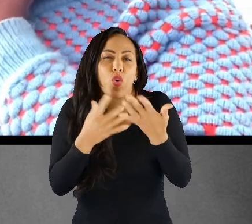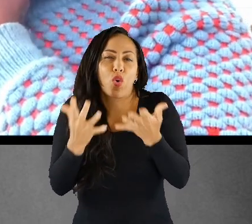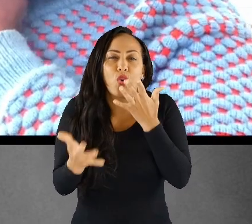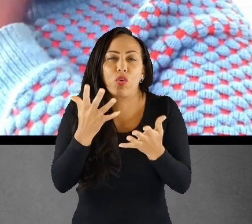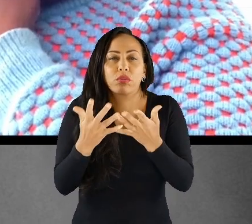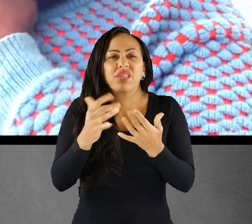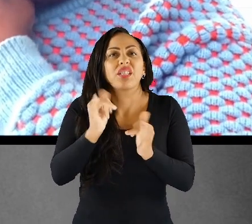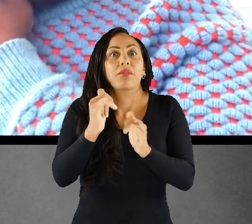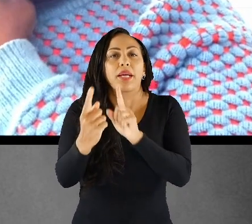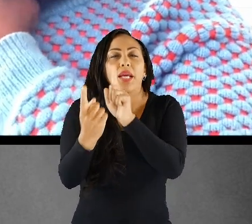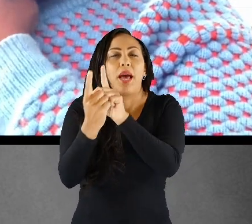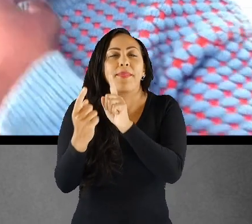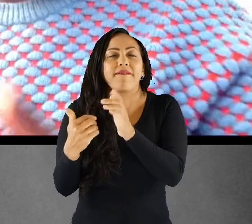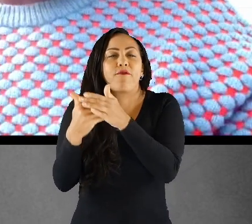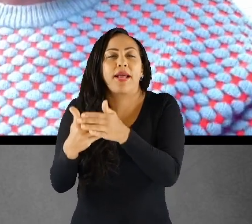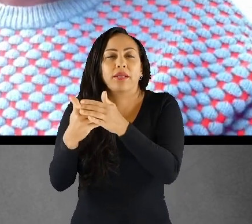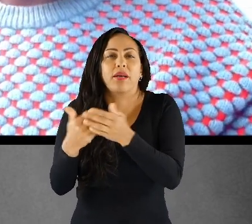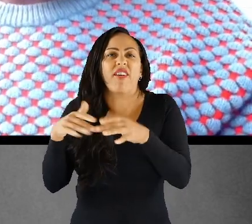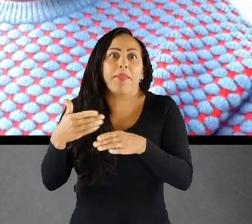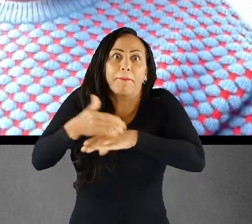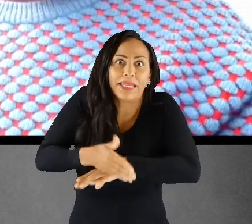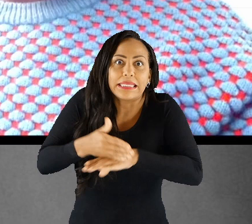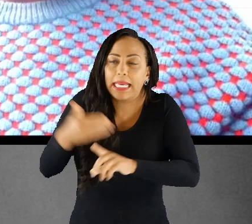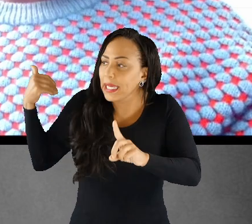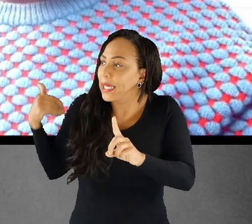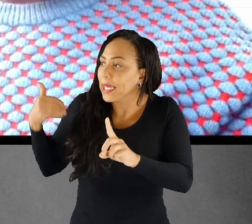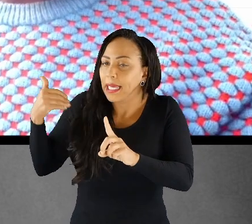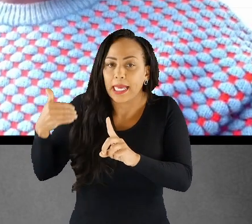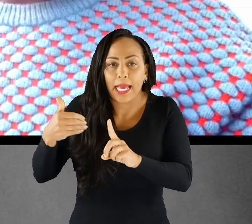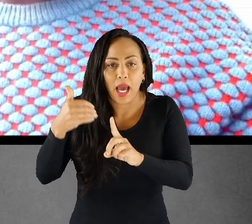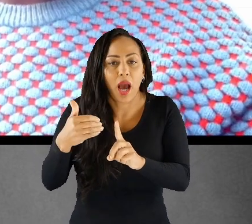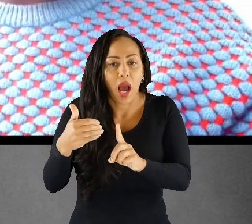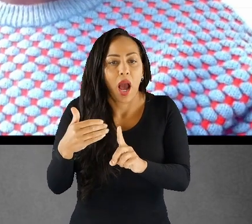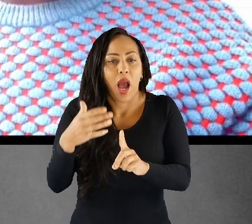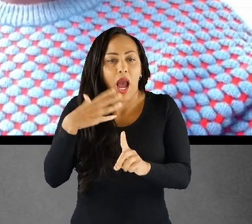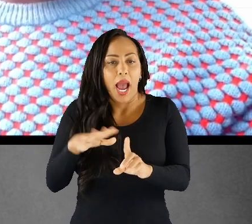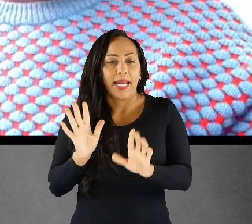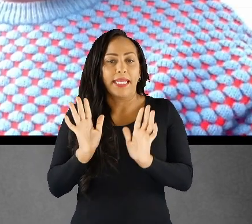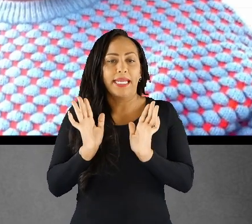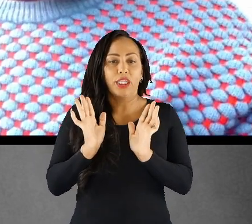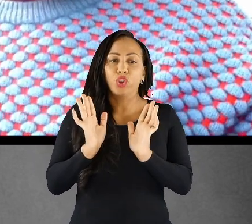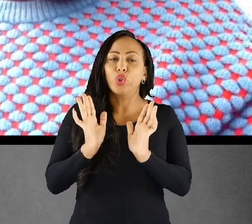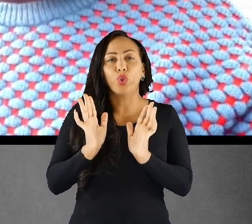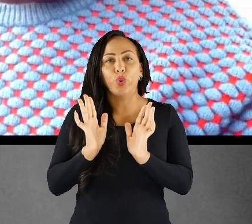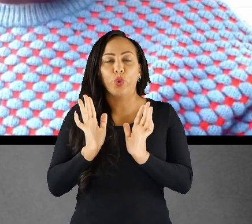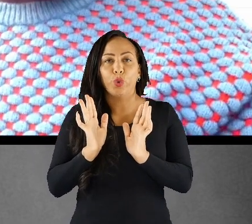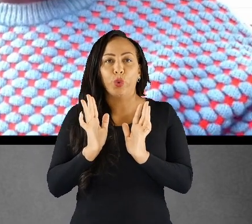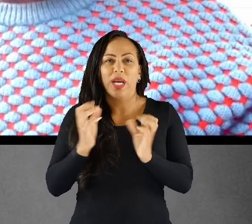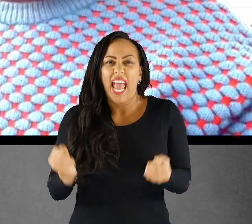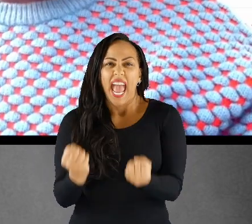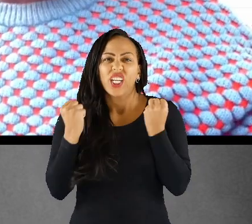just even sometimes meeting friends. If I've been really busy, it's allowing me to just get that energy